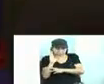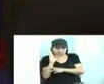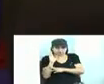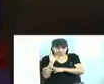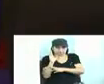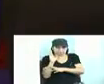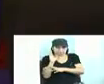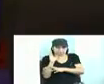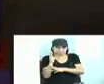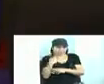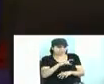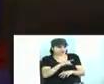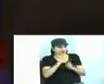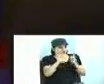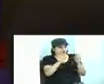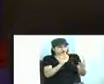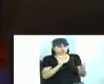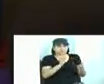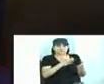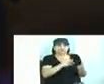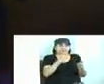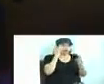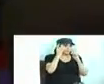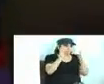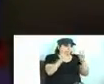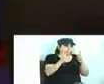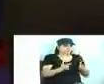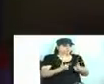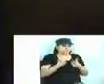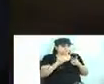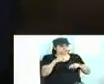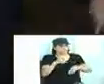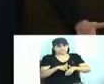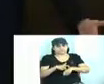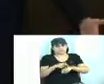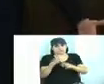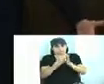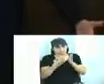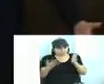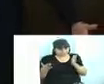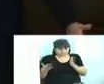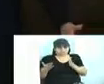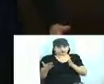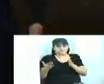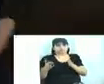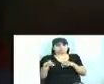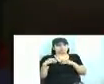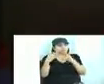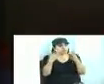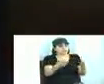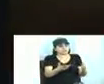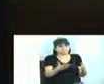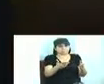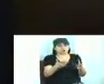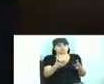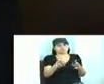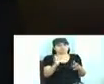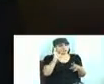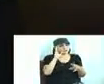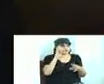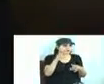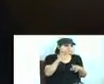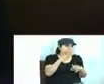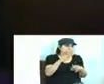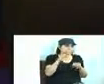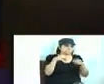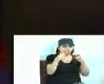we give our vision, our life, our time, our resources over to whoever is willing to sweet talk